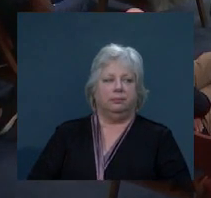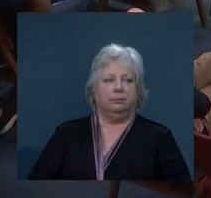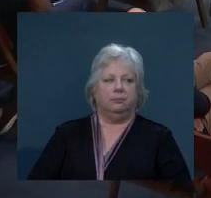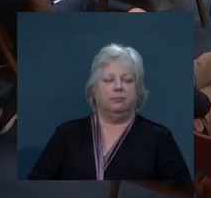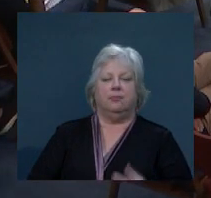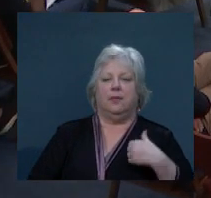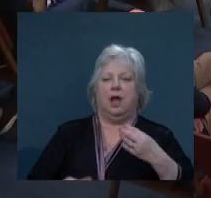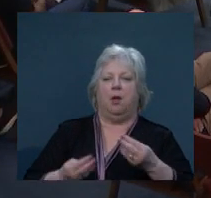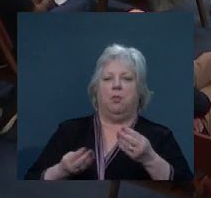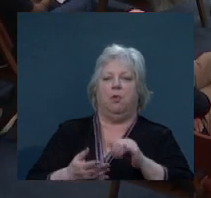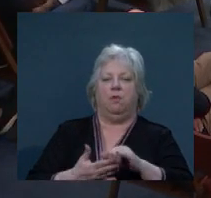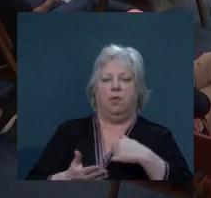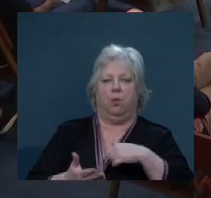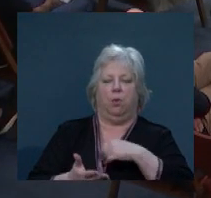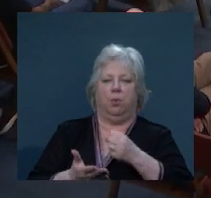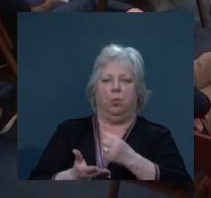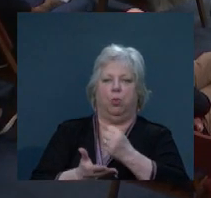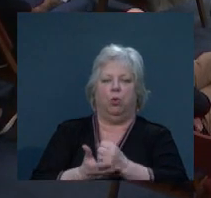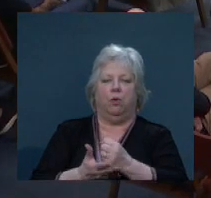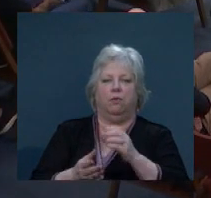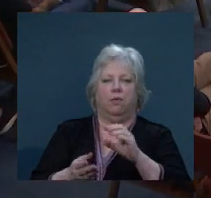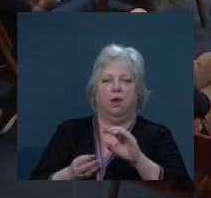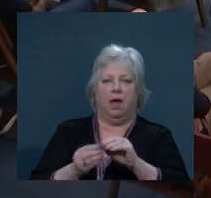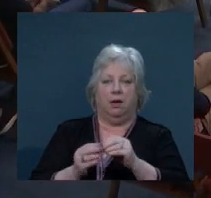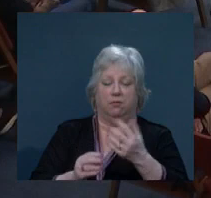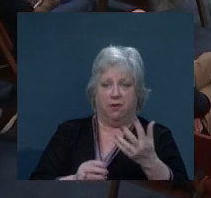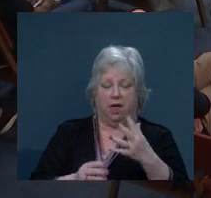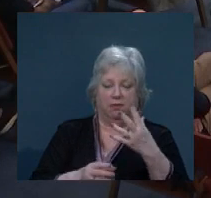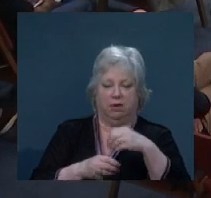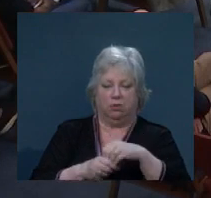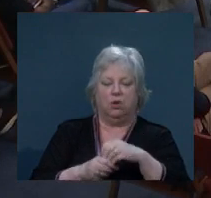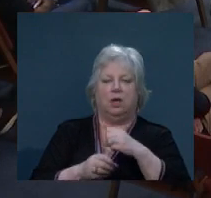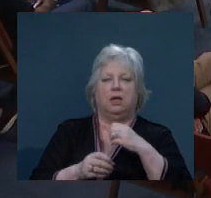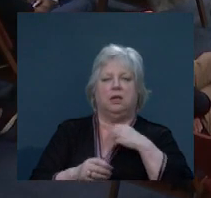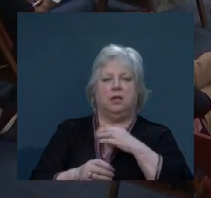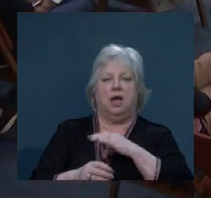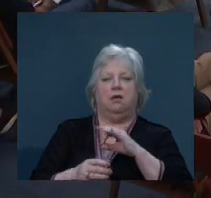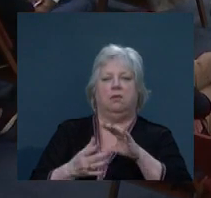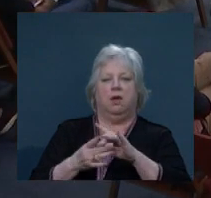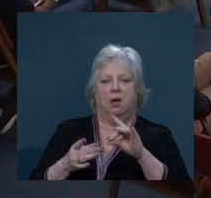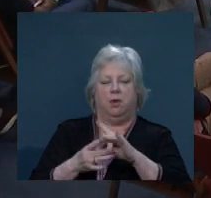Mr. Chair, I move that we approve item 5, including all staff comments